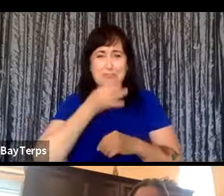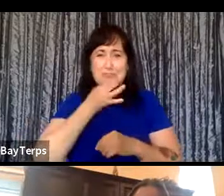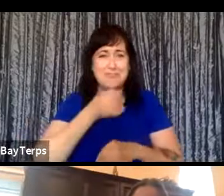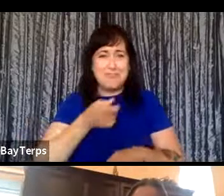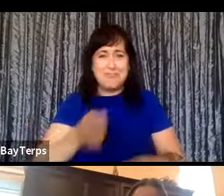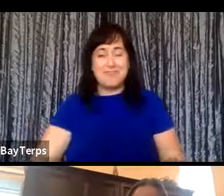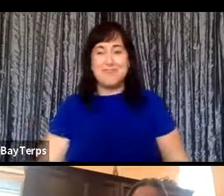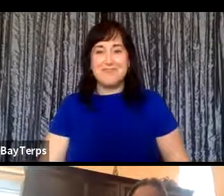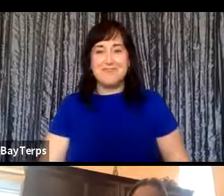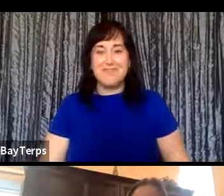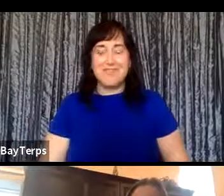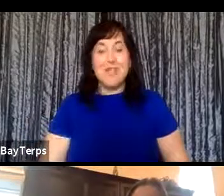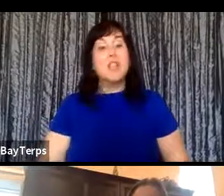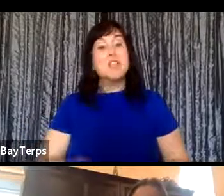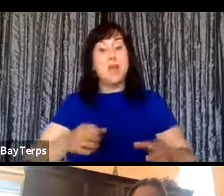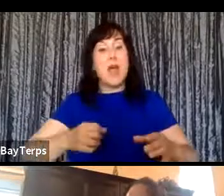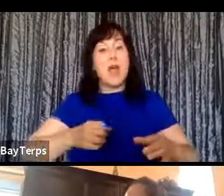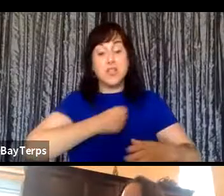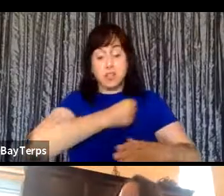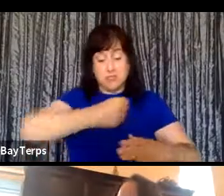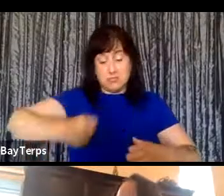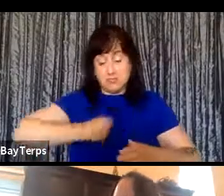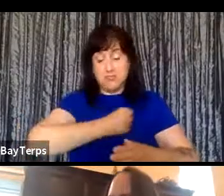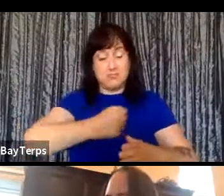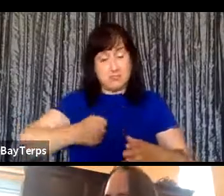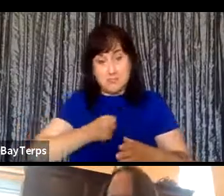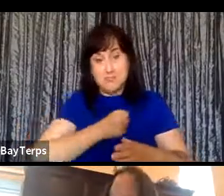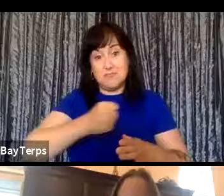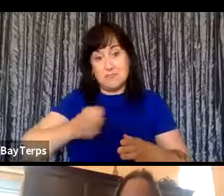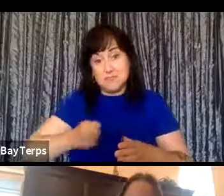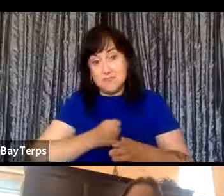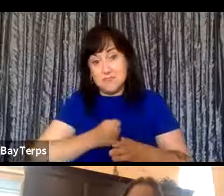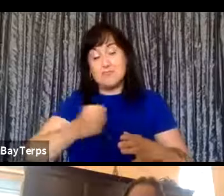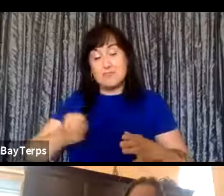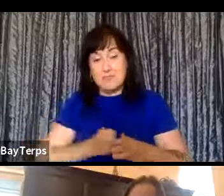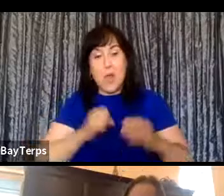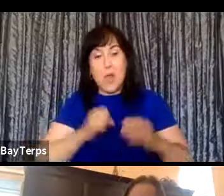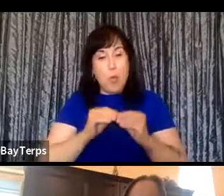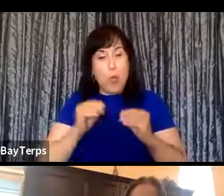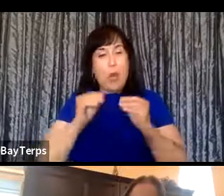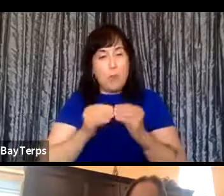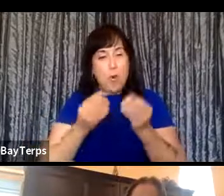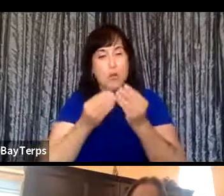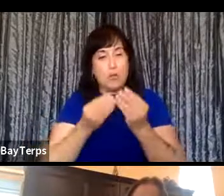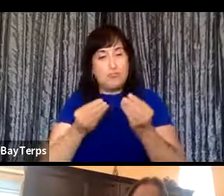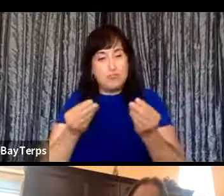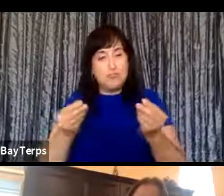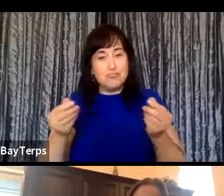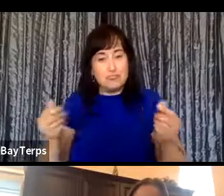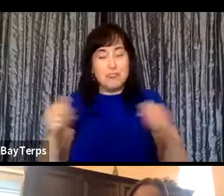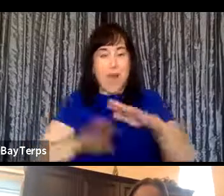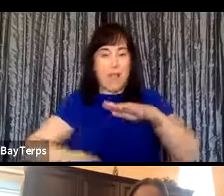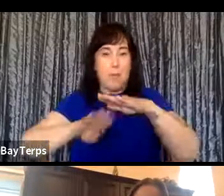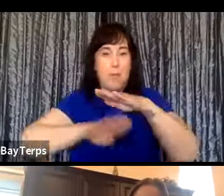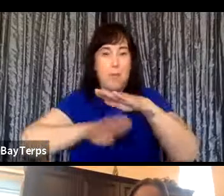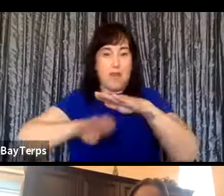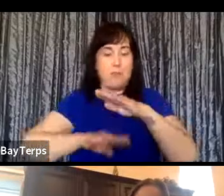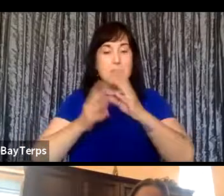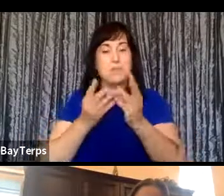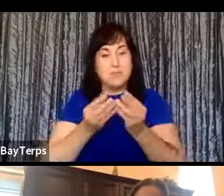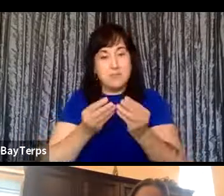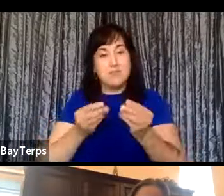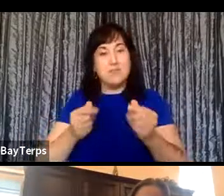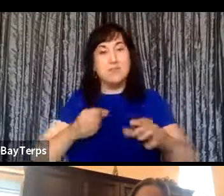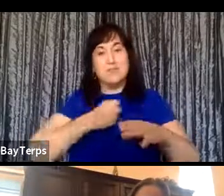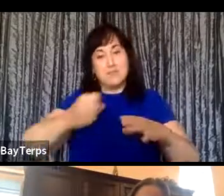good. As you move it around, you'll see that it's getting a little bit more liquidy on the bottom. But as you stir it in, literally some of that